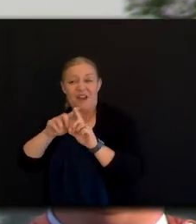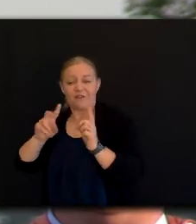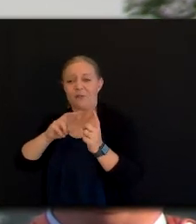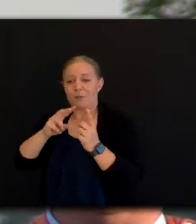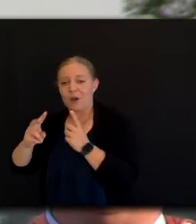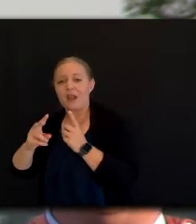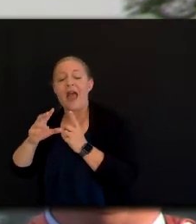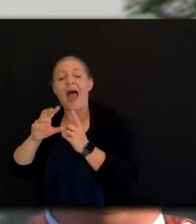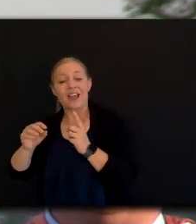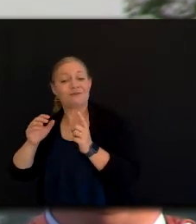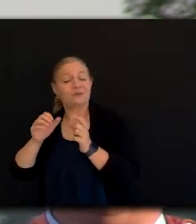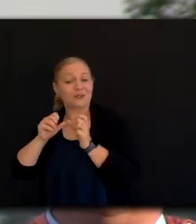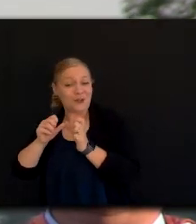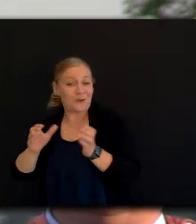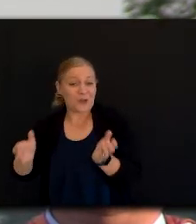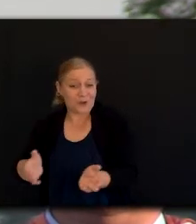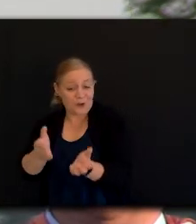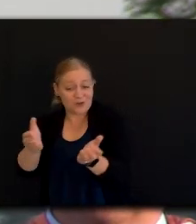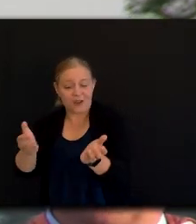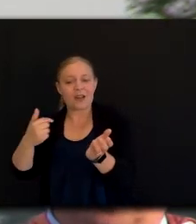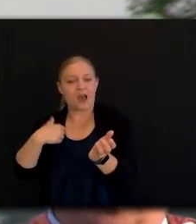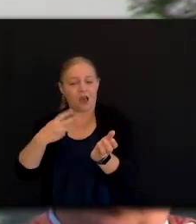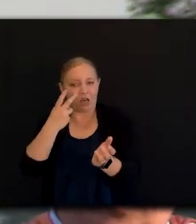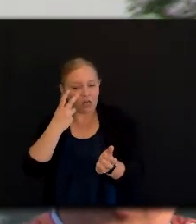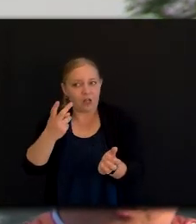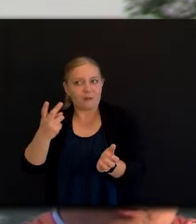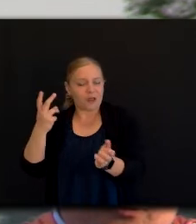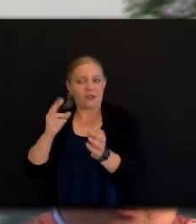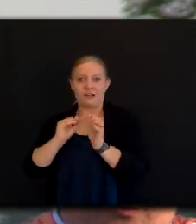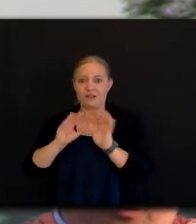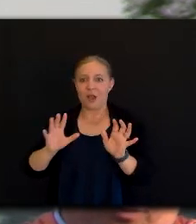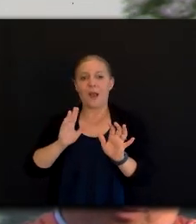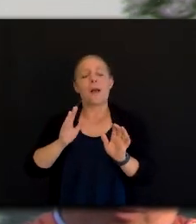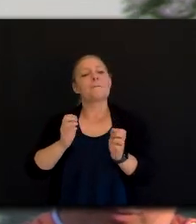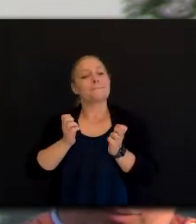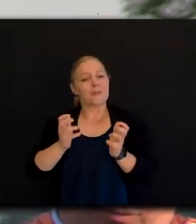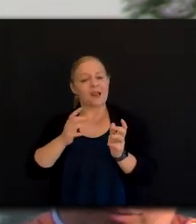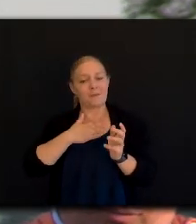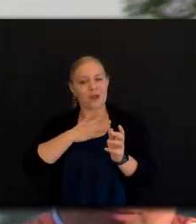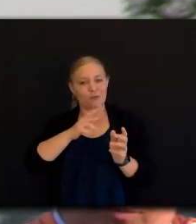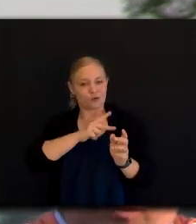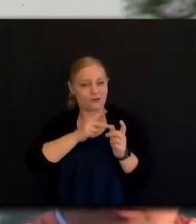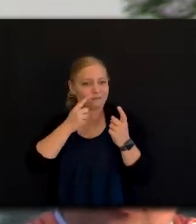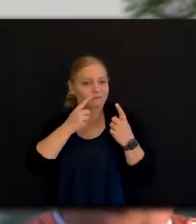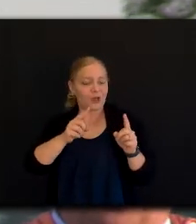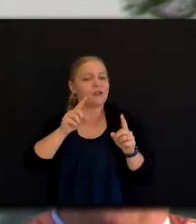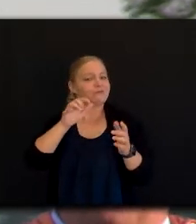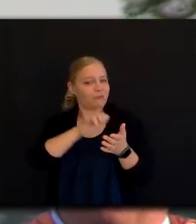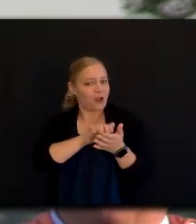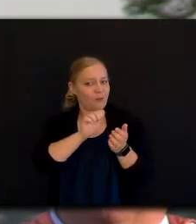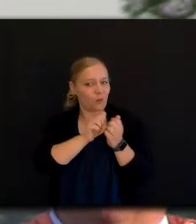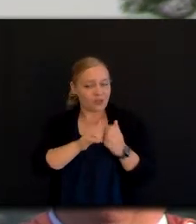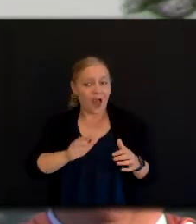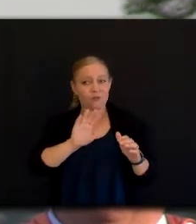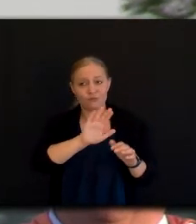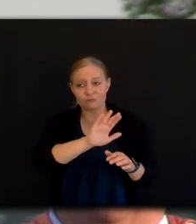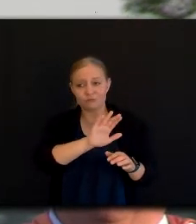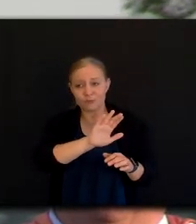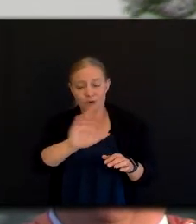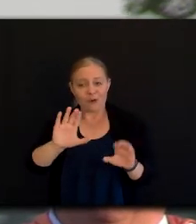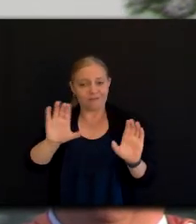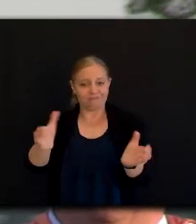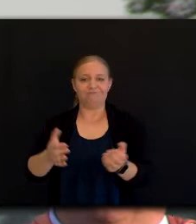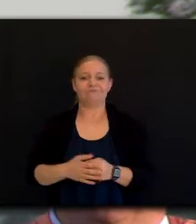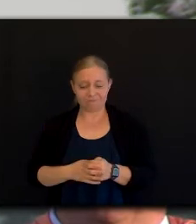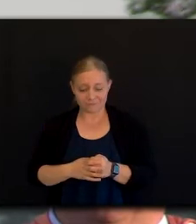unparalleled encouragement. As I look back, it is clear that many of my personal successes would not have been possible without the contributions of this